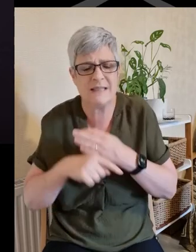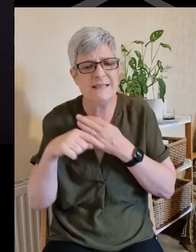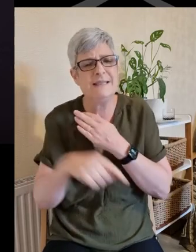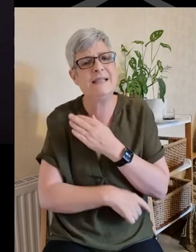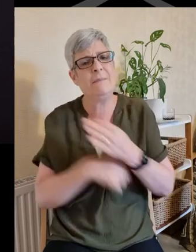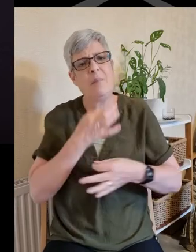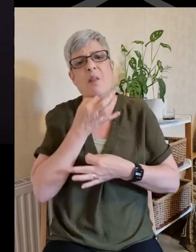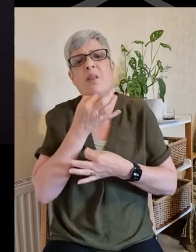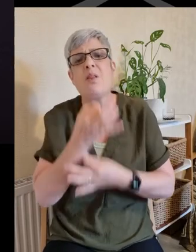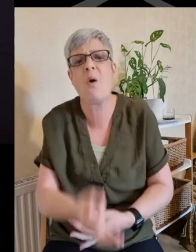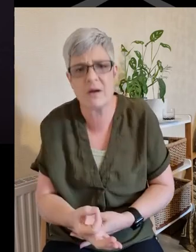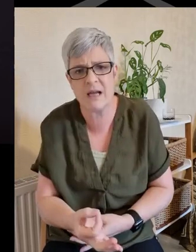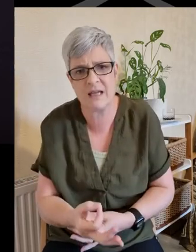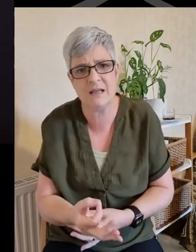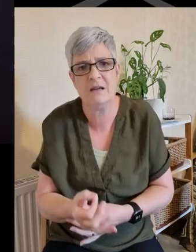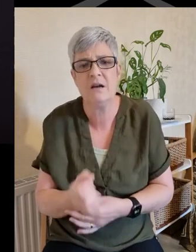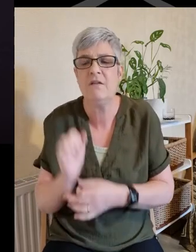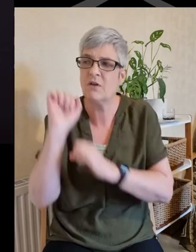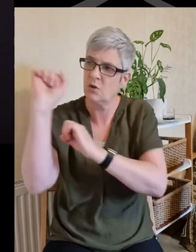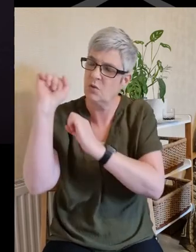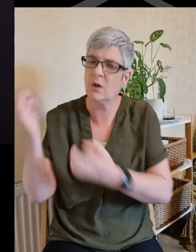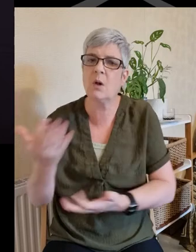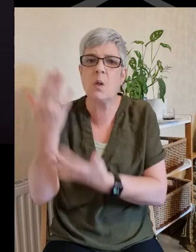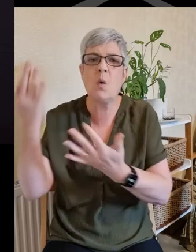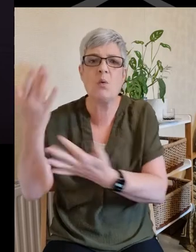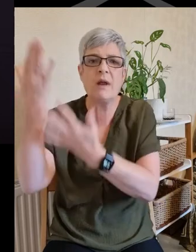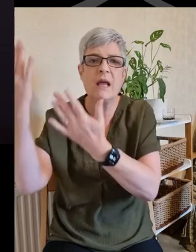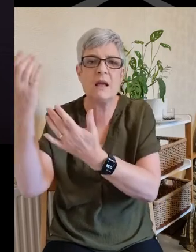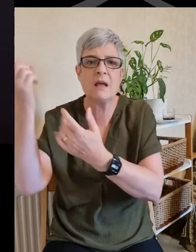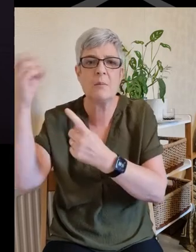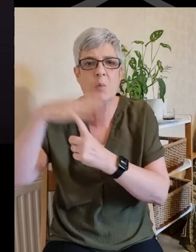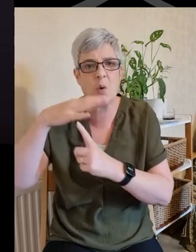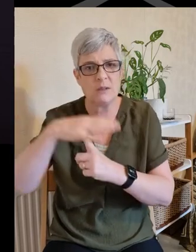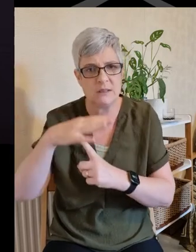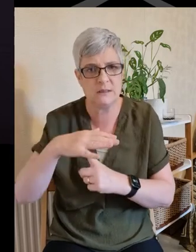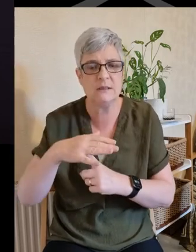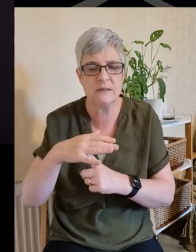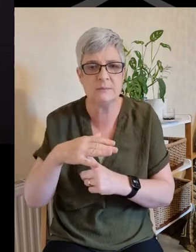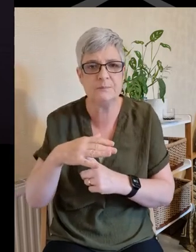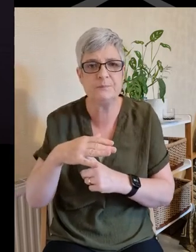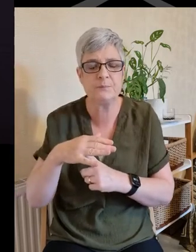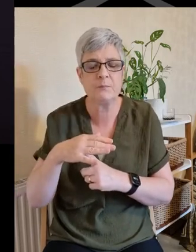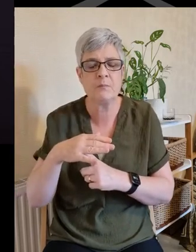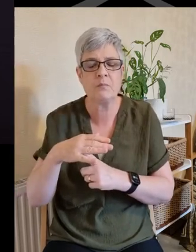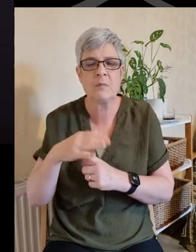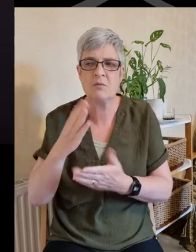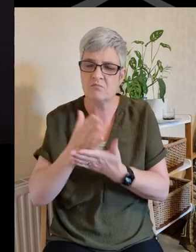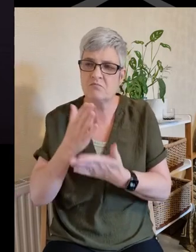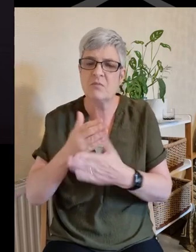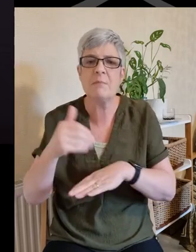the glory of God to be important, to really matter.